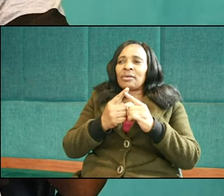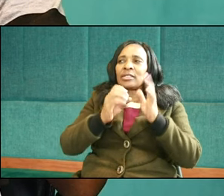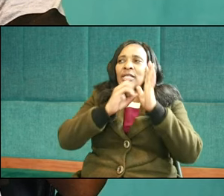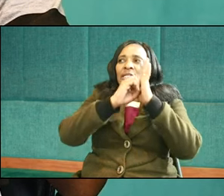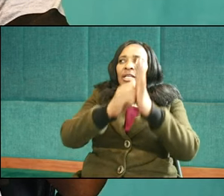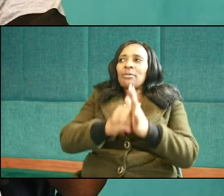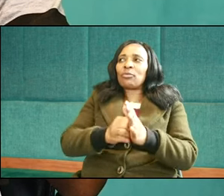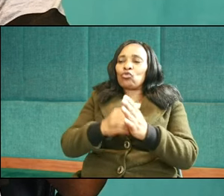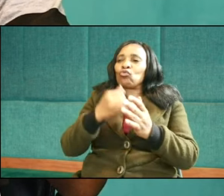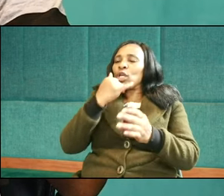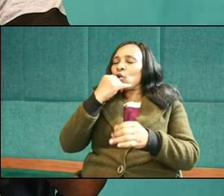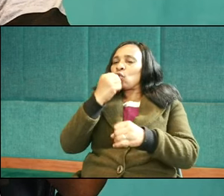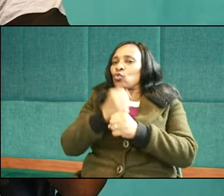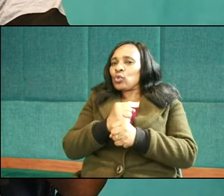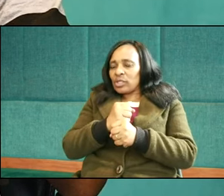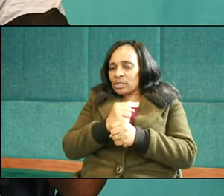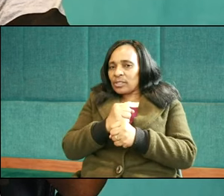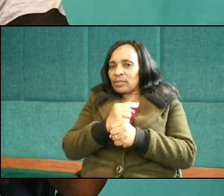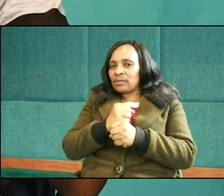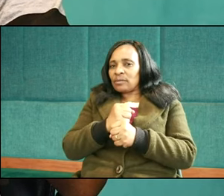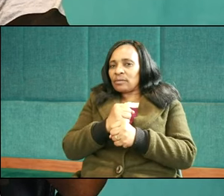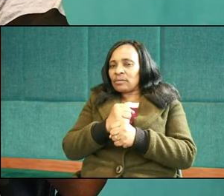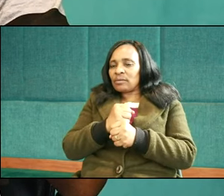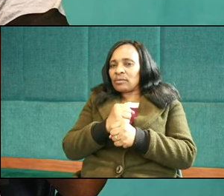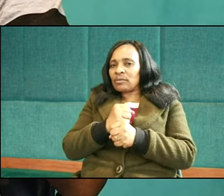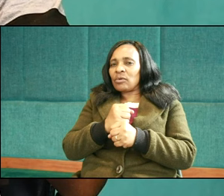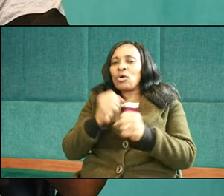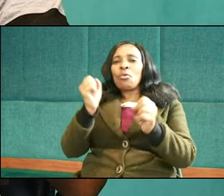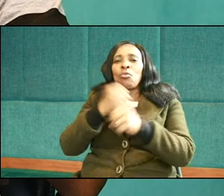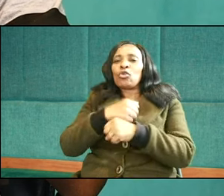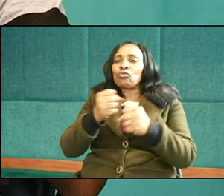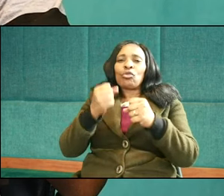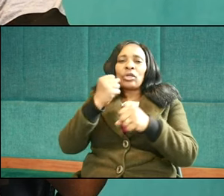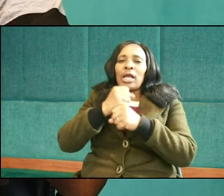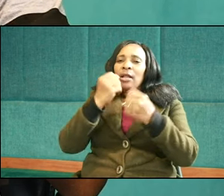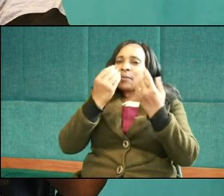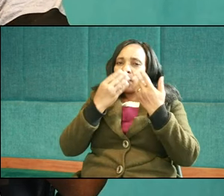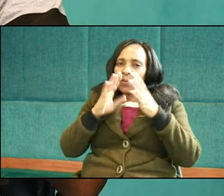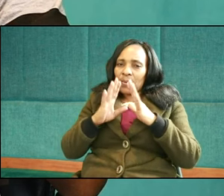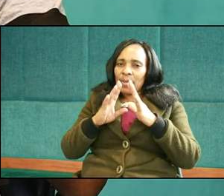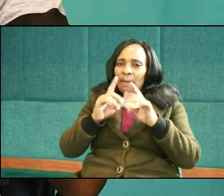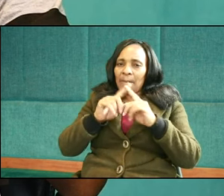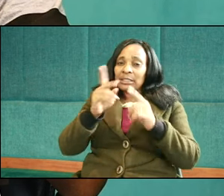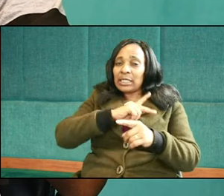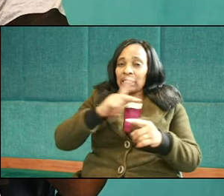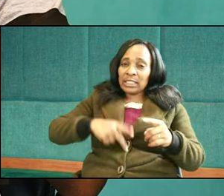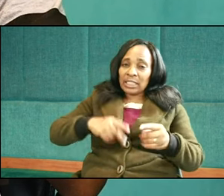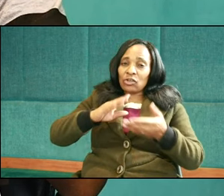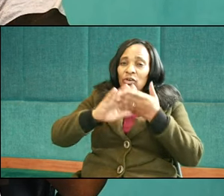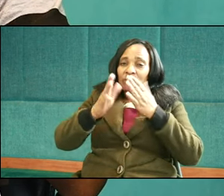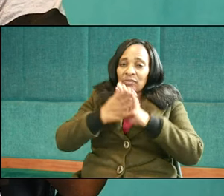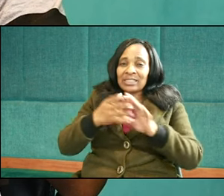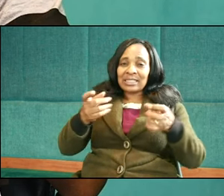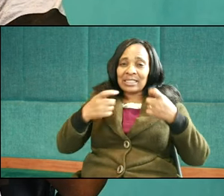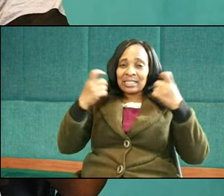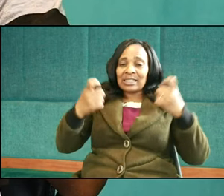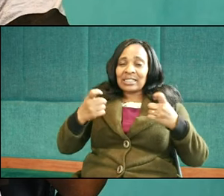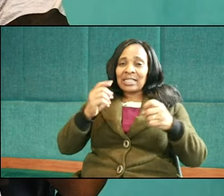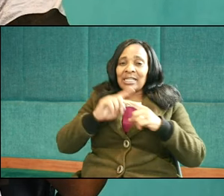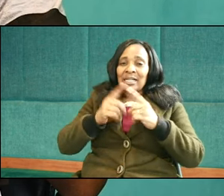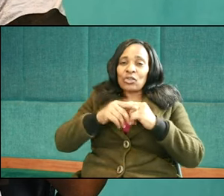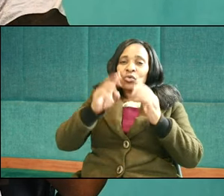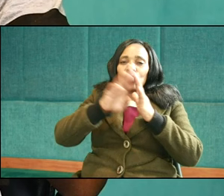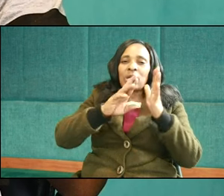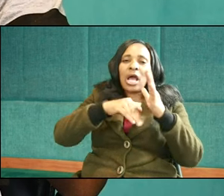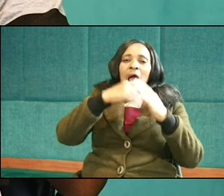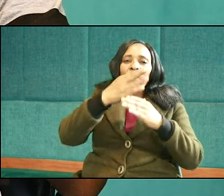of evil doing had wrought could not be undone. Though the king confessed his sin and wrote out for the